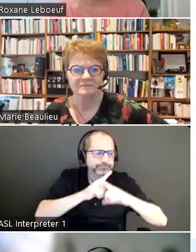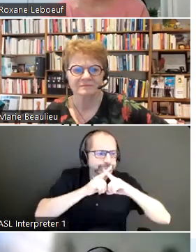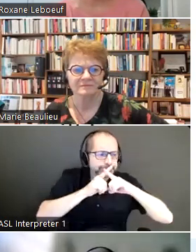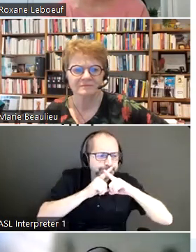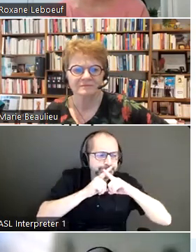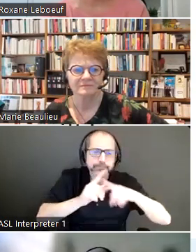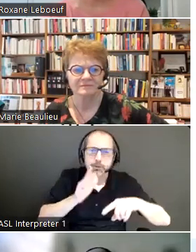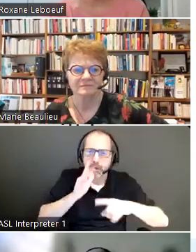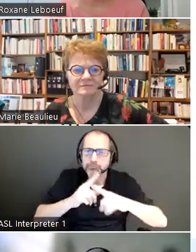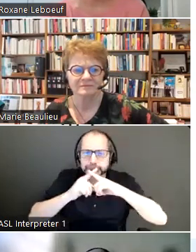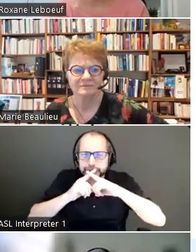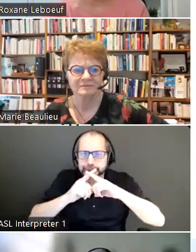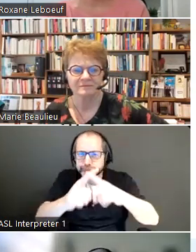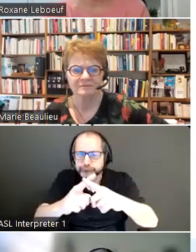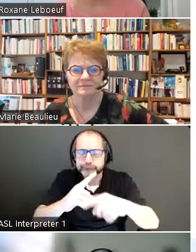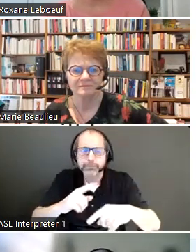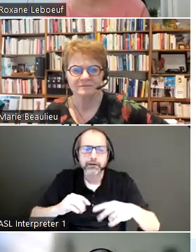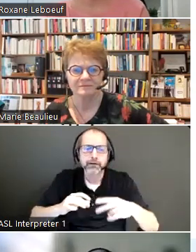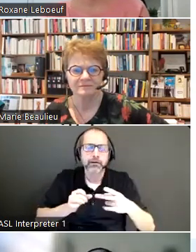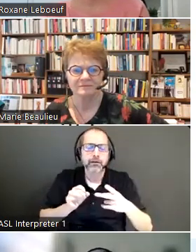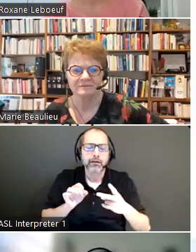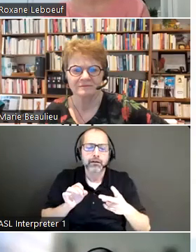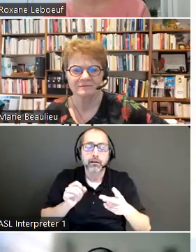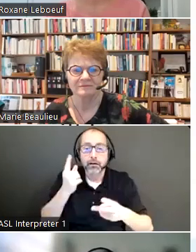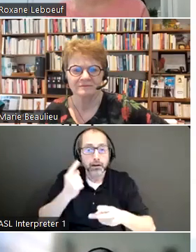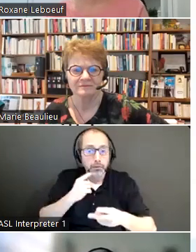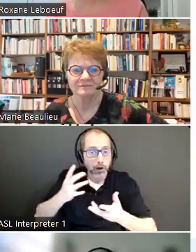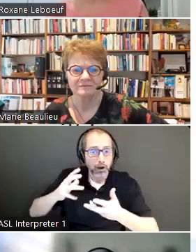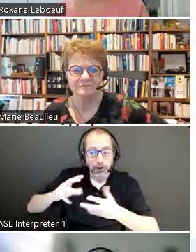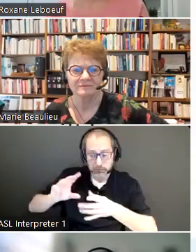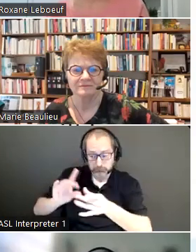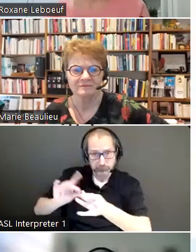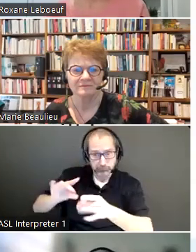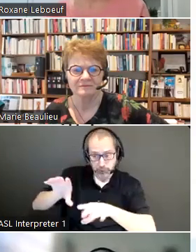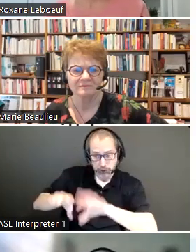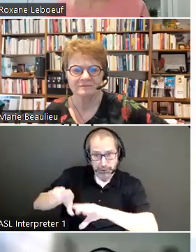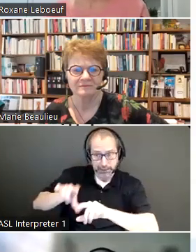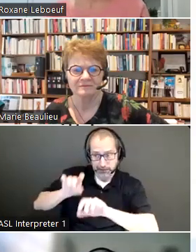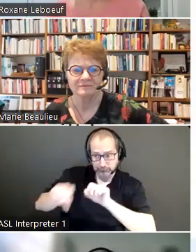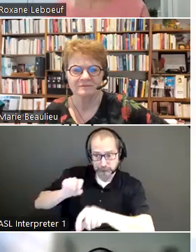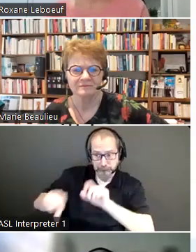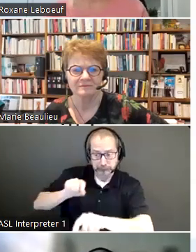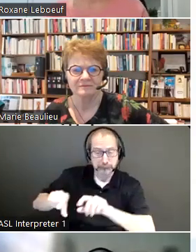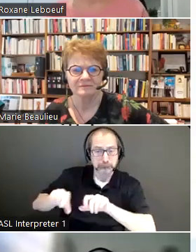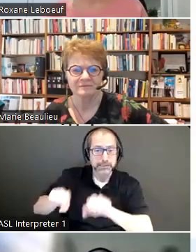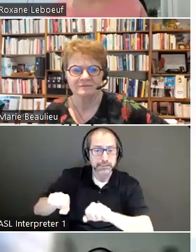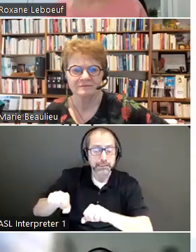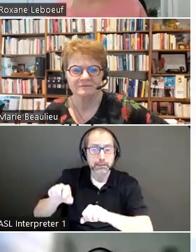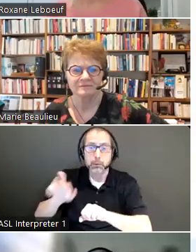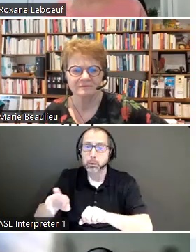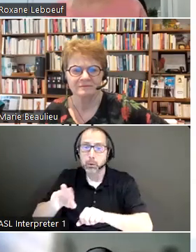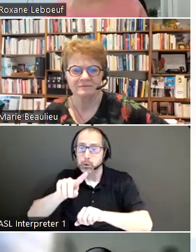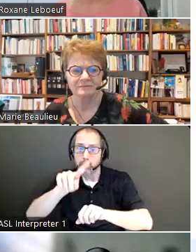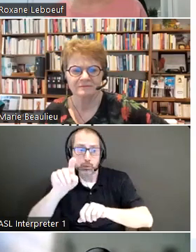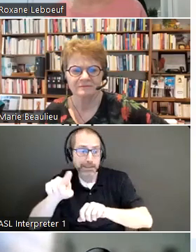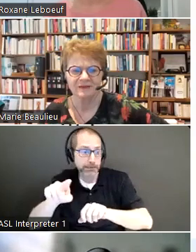you, however, to make comments in the chat box and post any questions you may have for our speakers in the